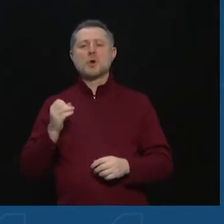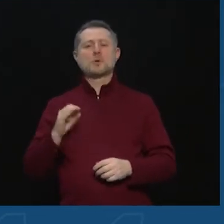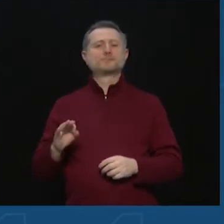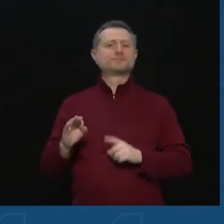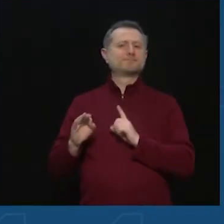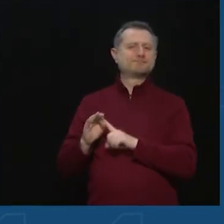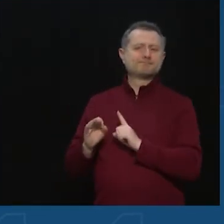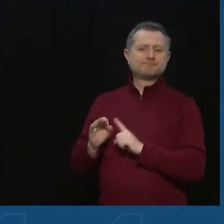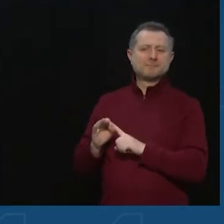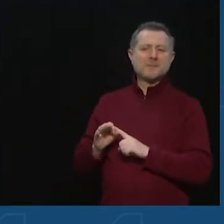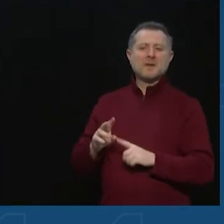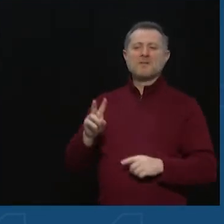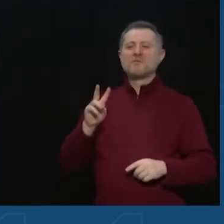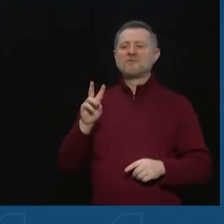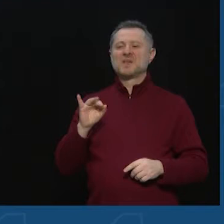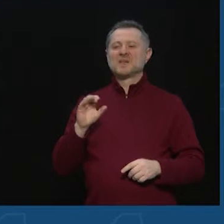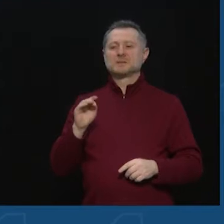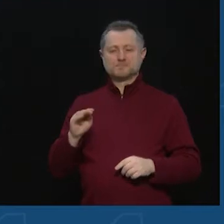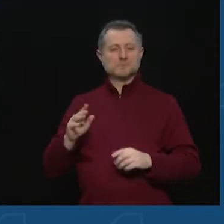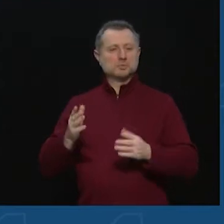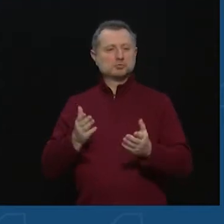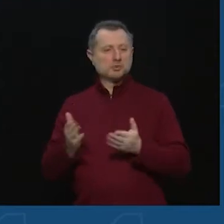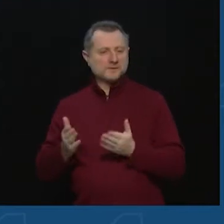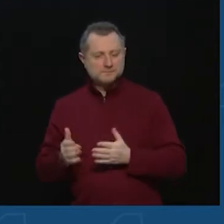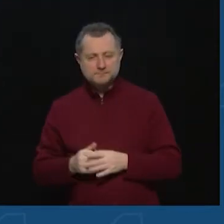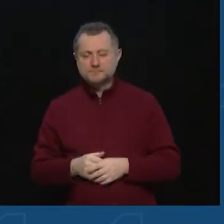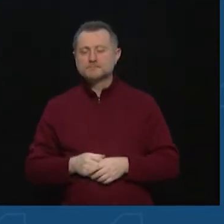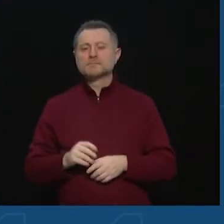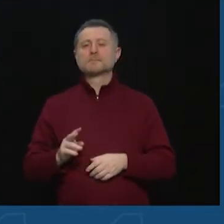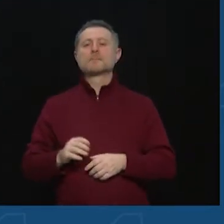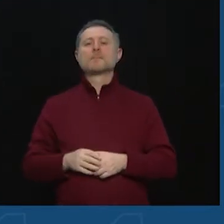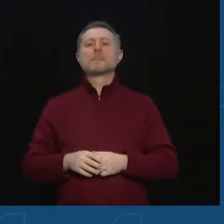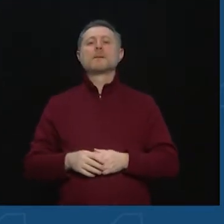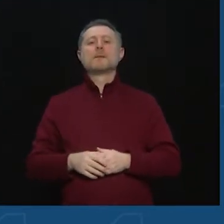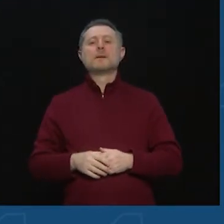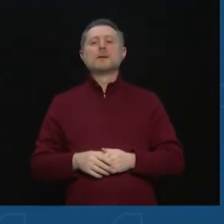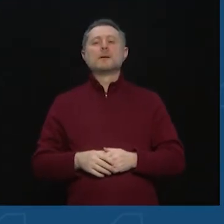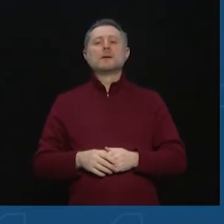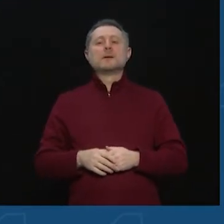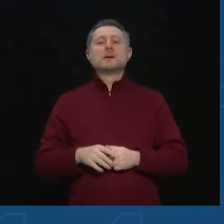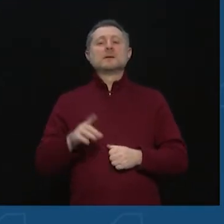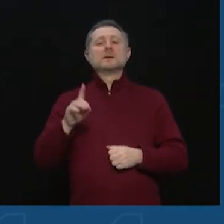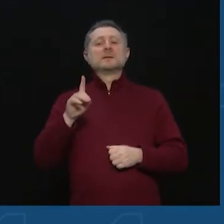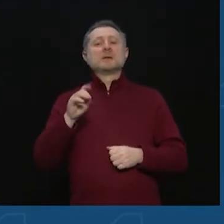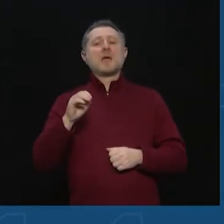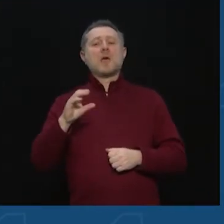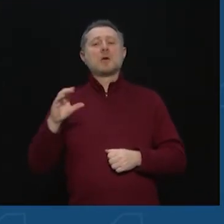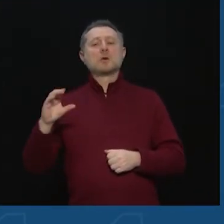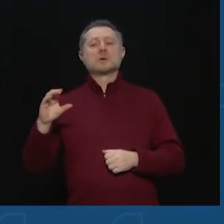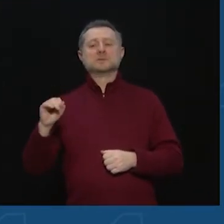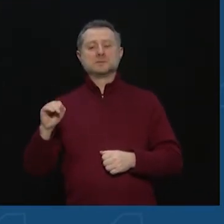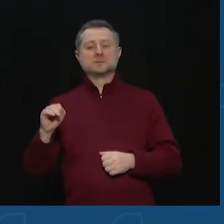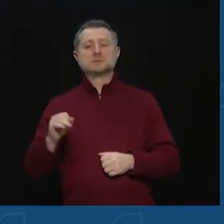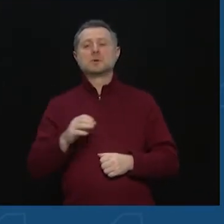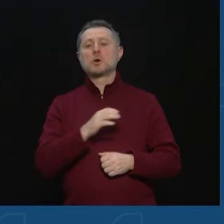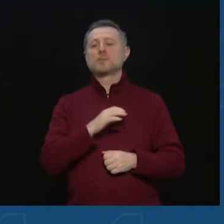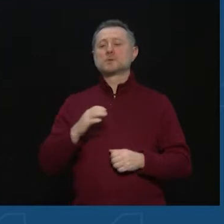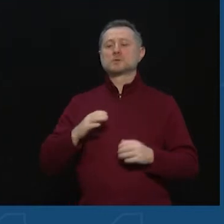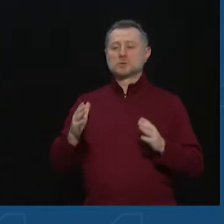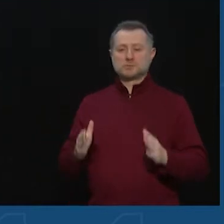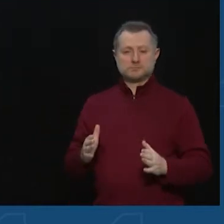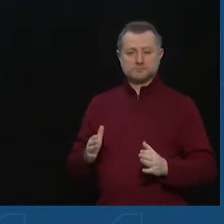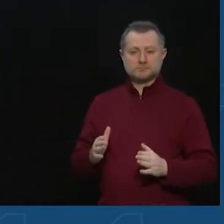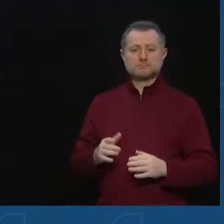Victim Services. Anthony Annucci, our DOCS Commissioner, as well as I believe Senator Gallivan is in the audience. I usually have a long speech, my